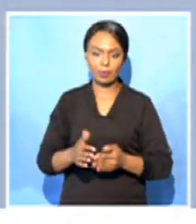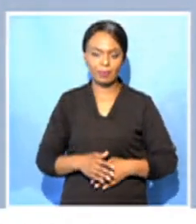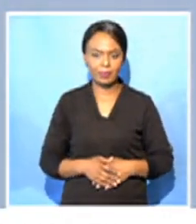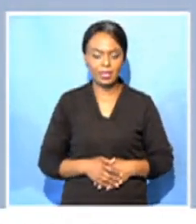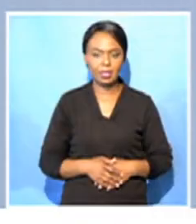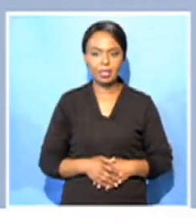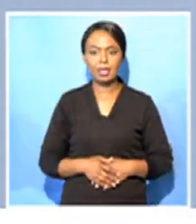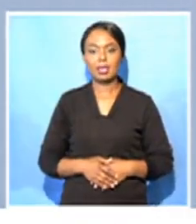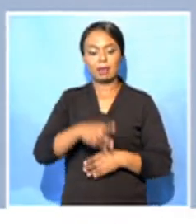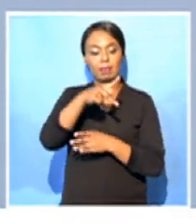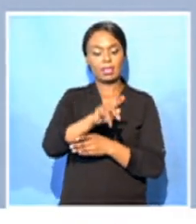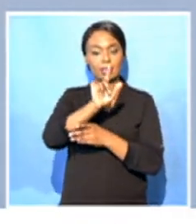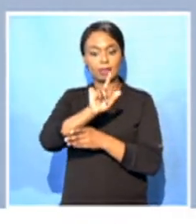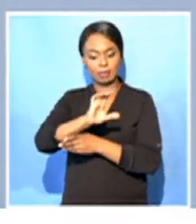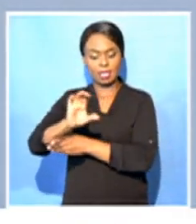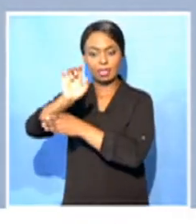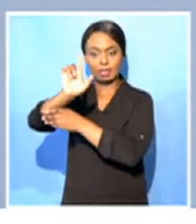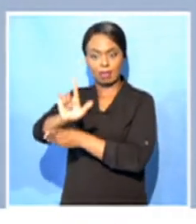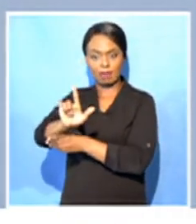Pilatus PC-7